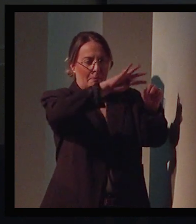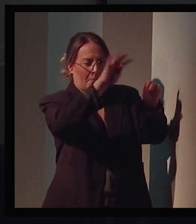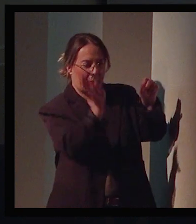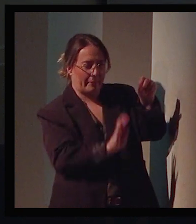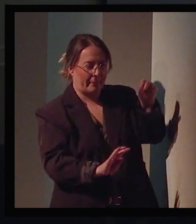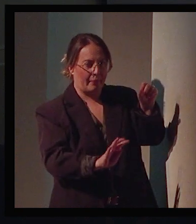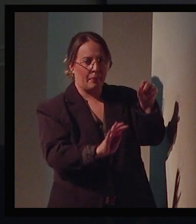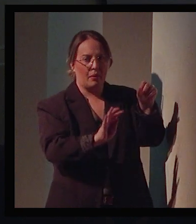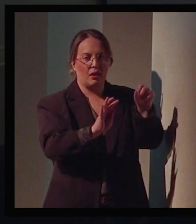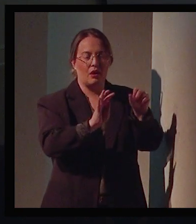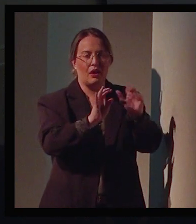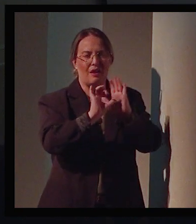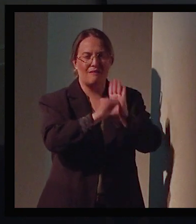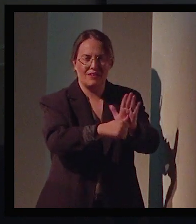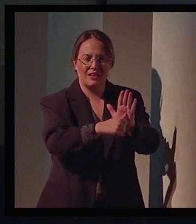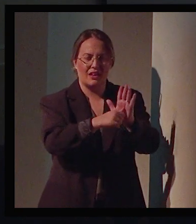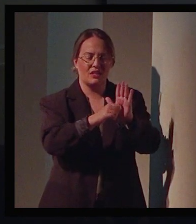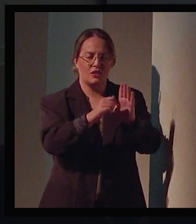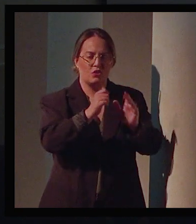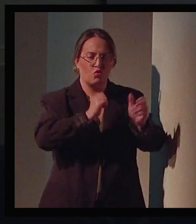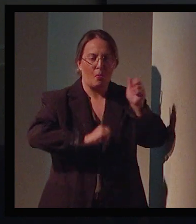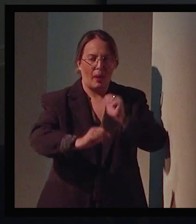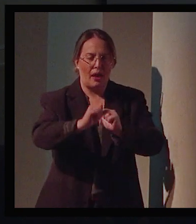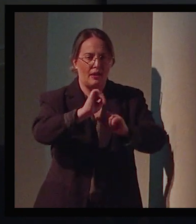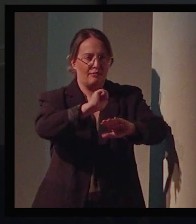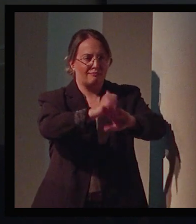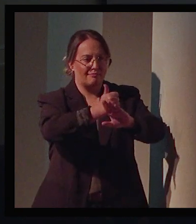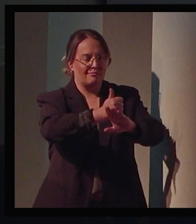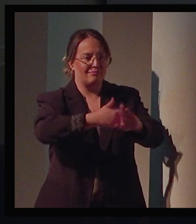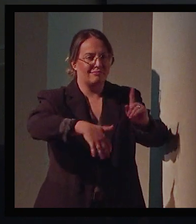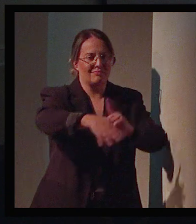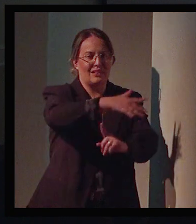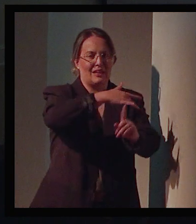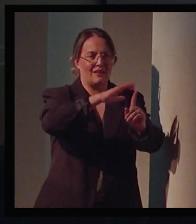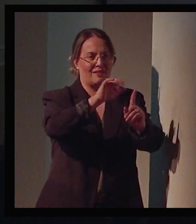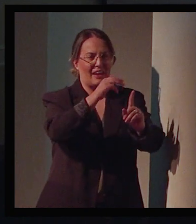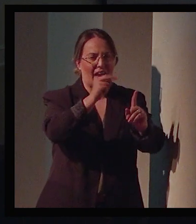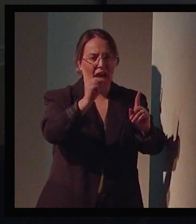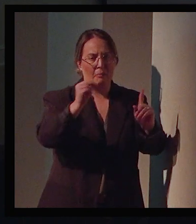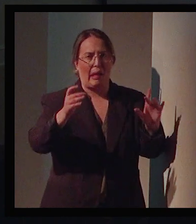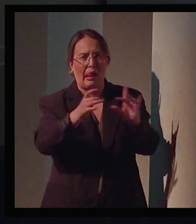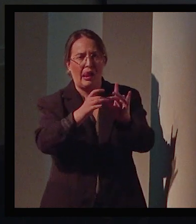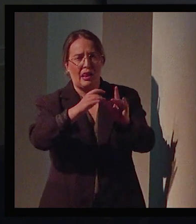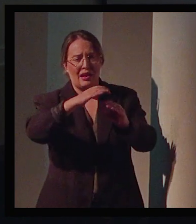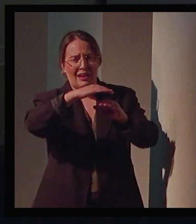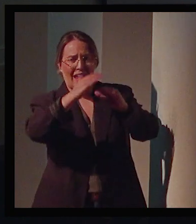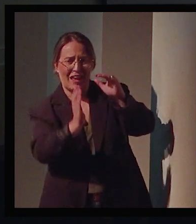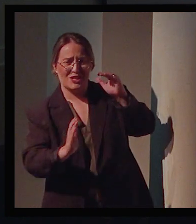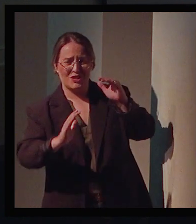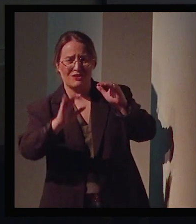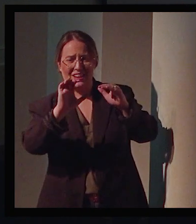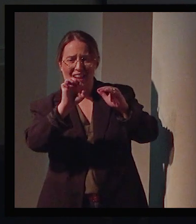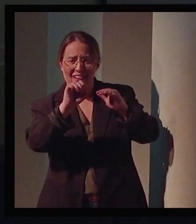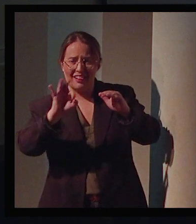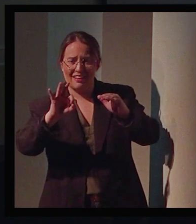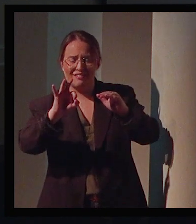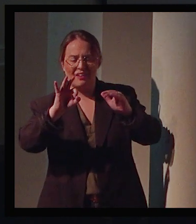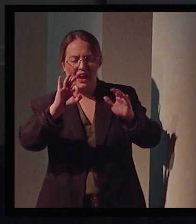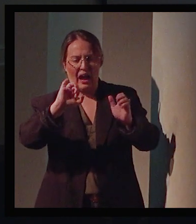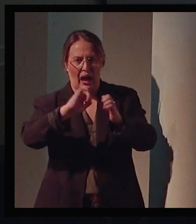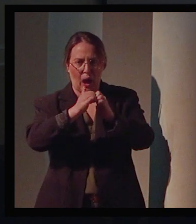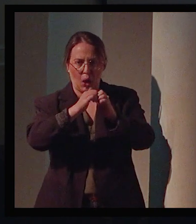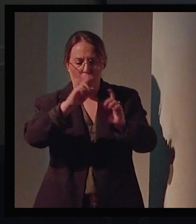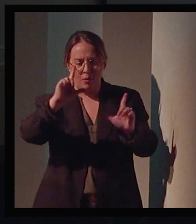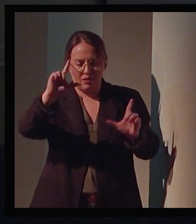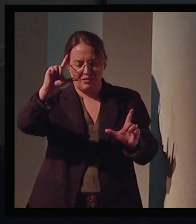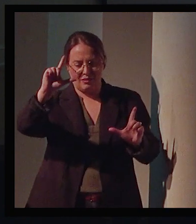He emphasizes the dramatic setting of this cabin clinging to the edge of the cliff by cropping the right edge of the canvas and adopting